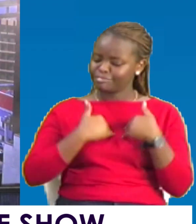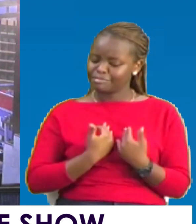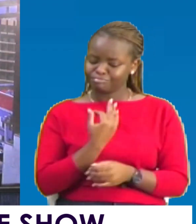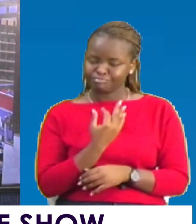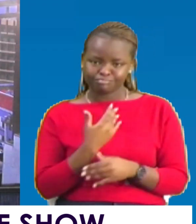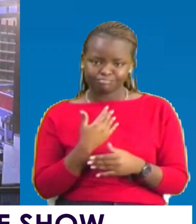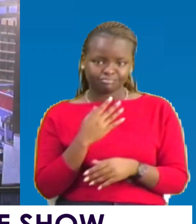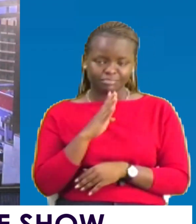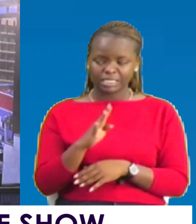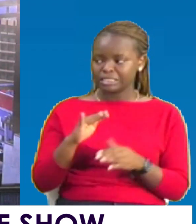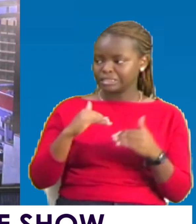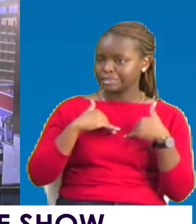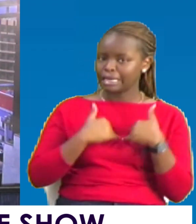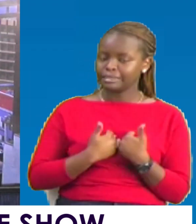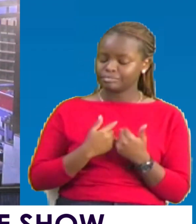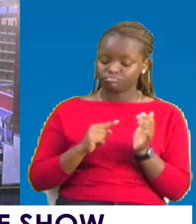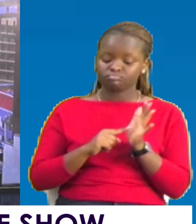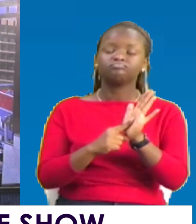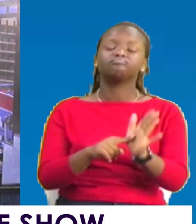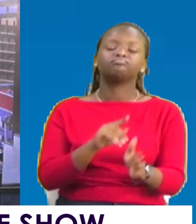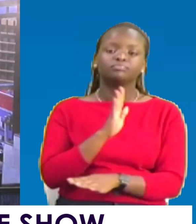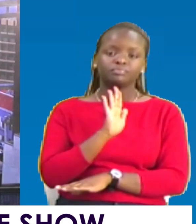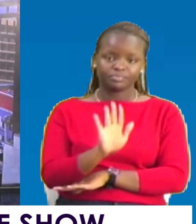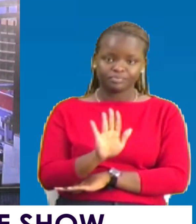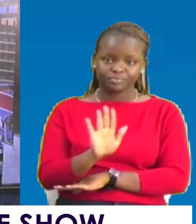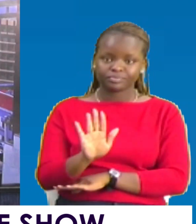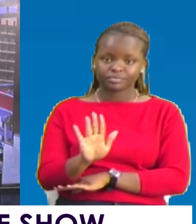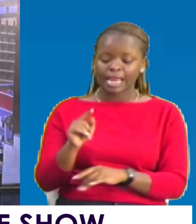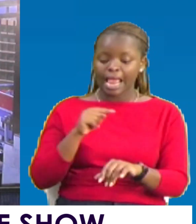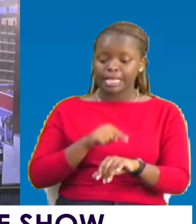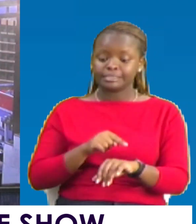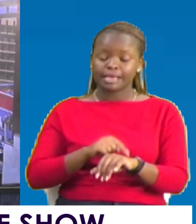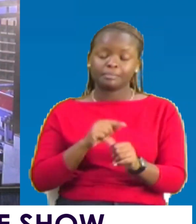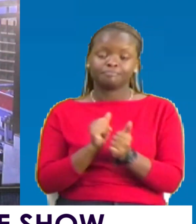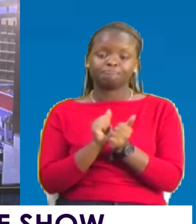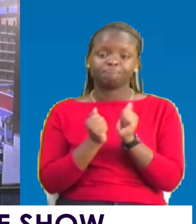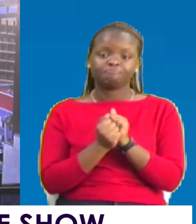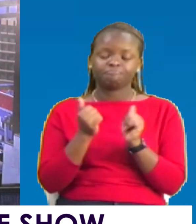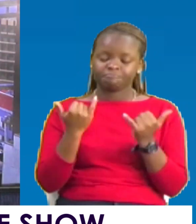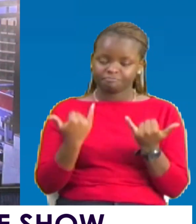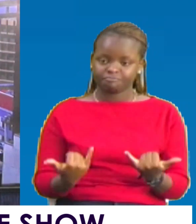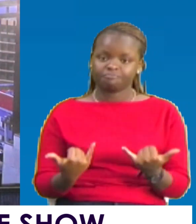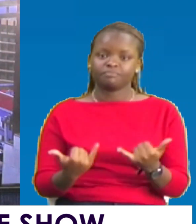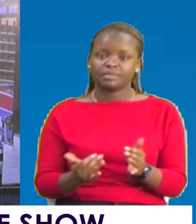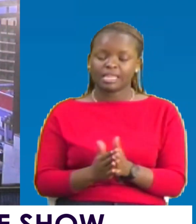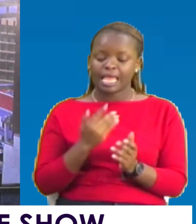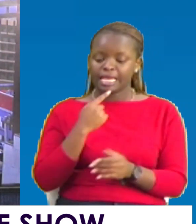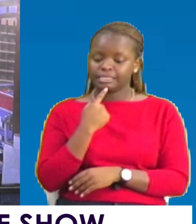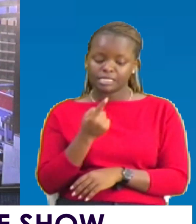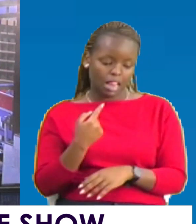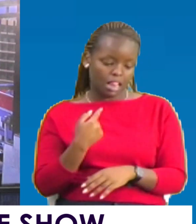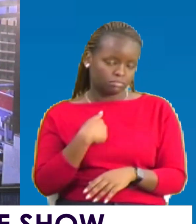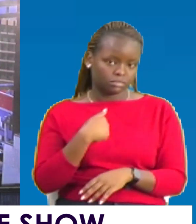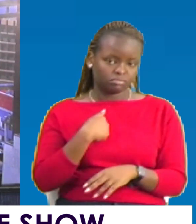something? This is your show. This is the time for change. By the way, you can tell me what you're